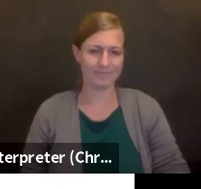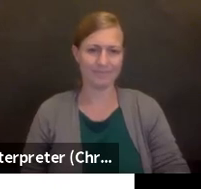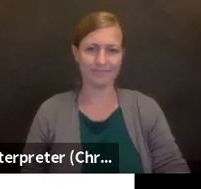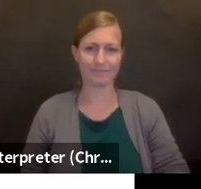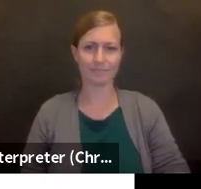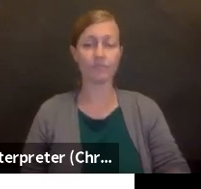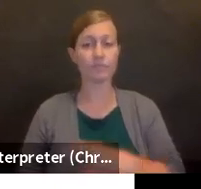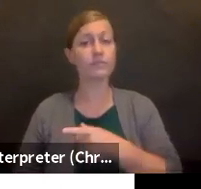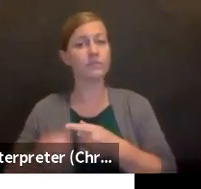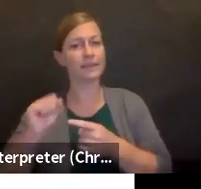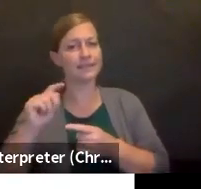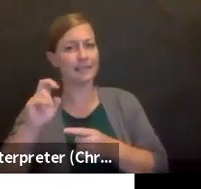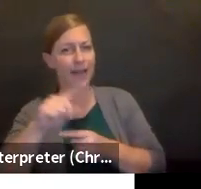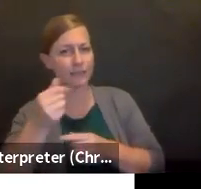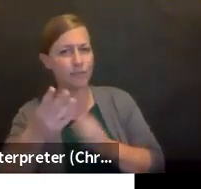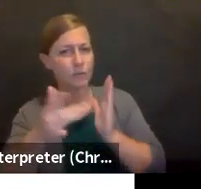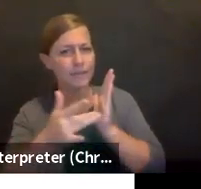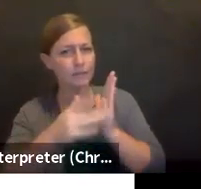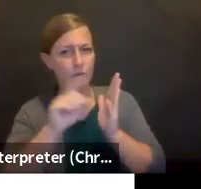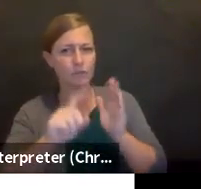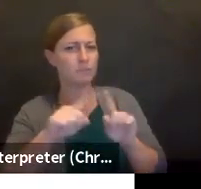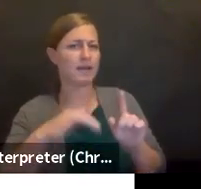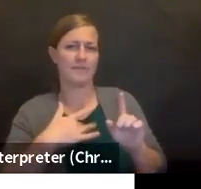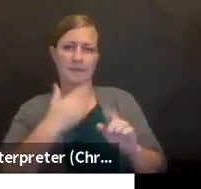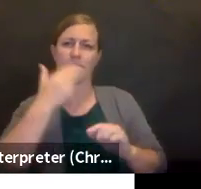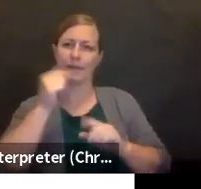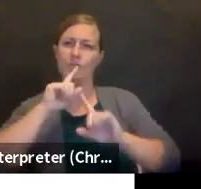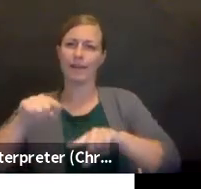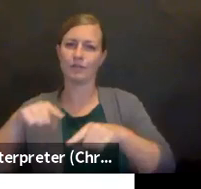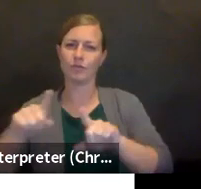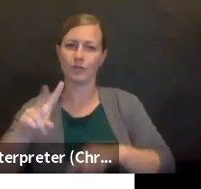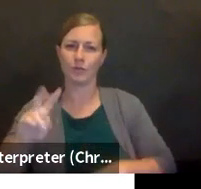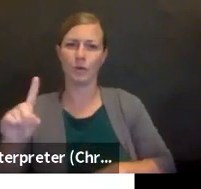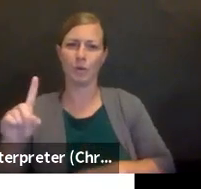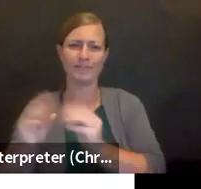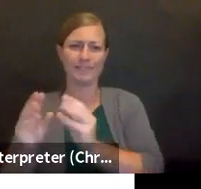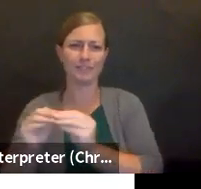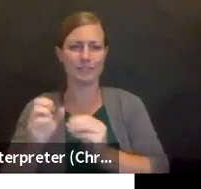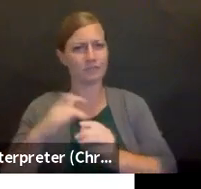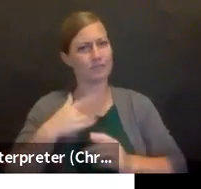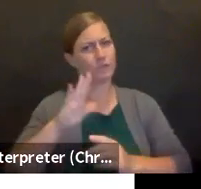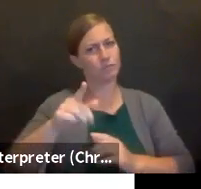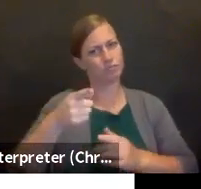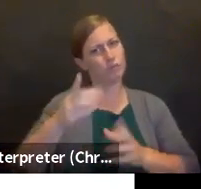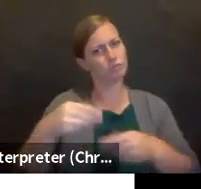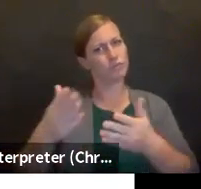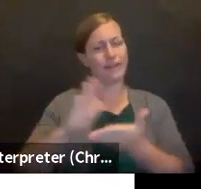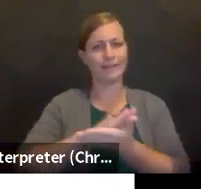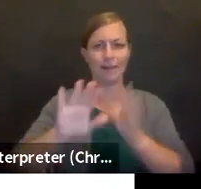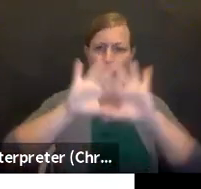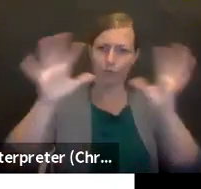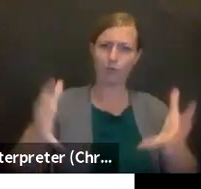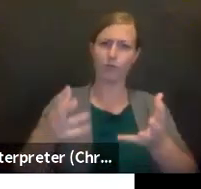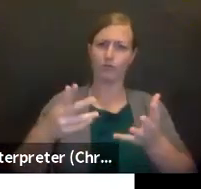There are a couple technical questions, but I think they'll be better addressed during the 201 sessions. So I feel like you've given a great overview of the system and people can